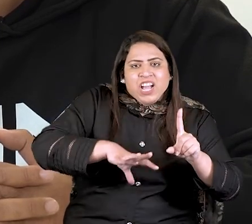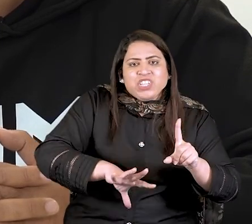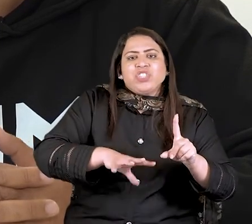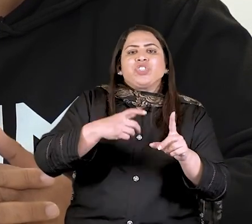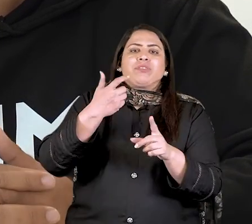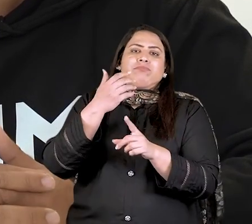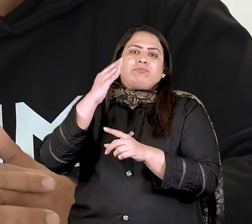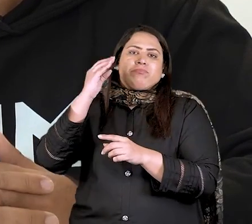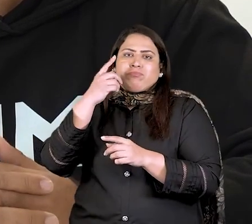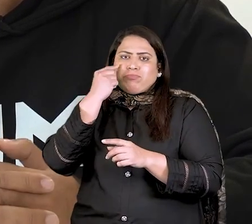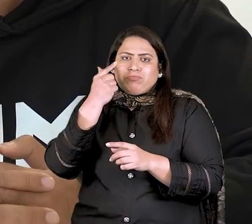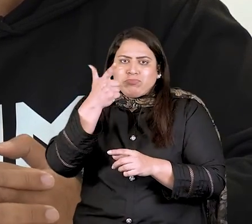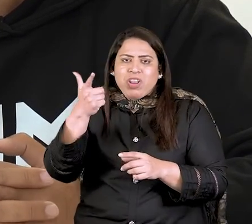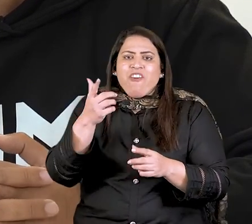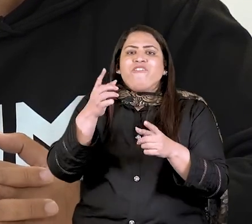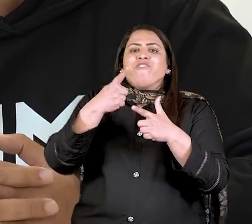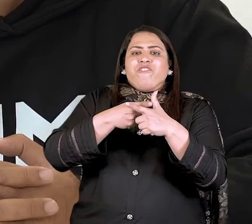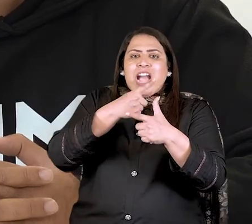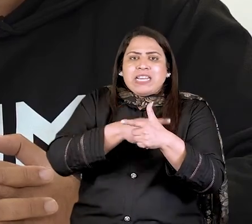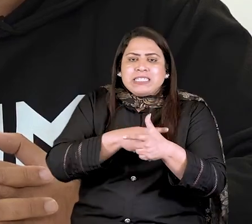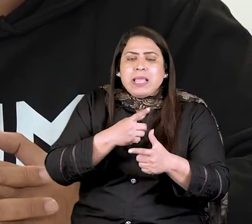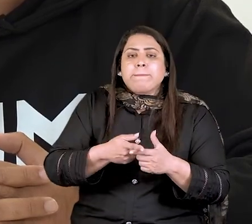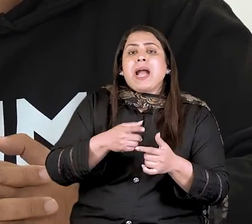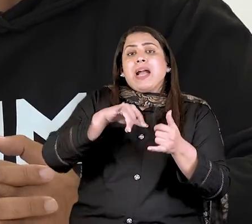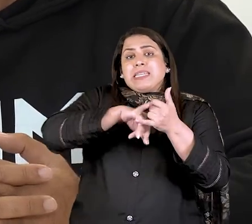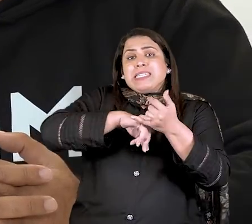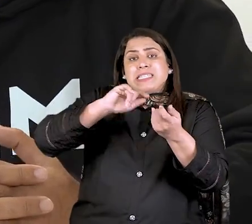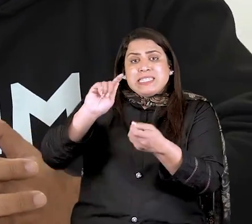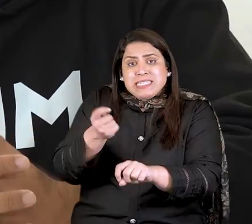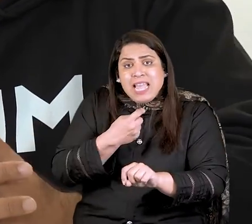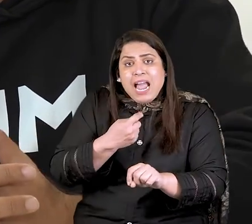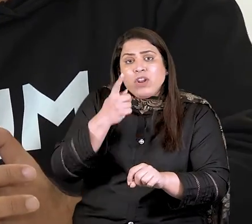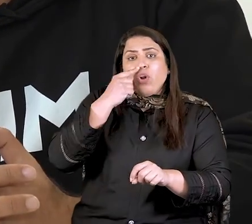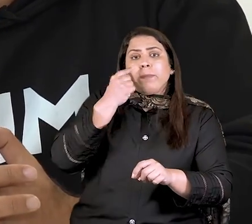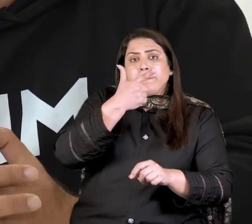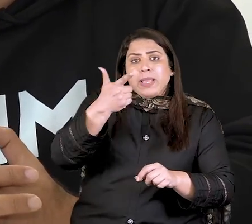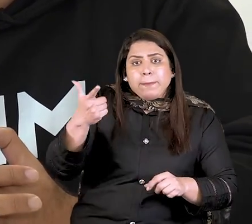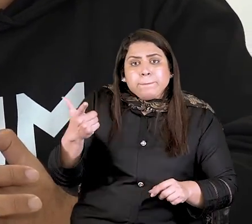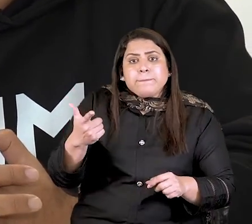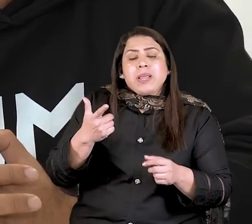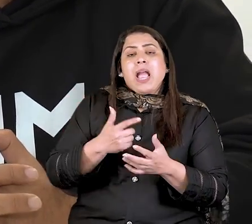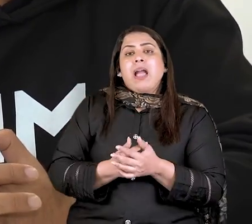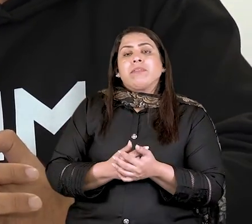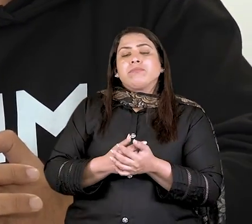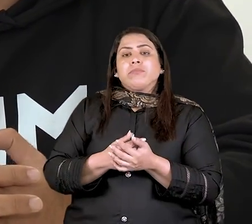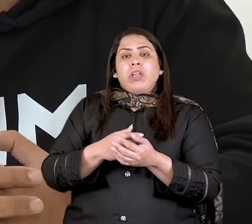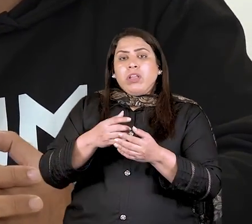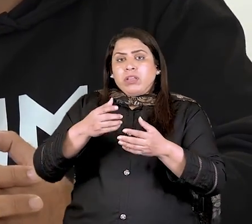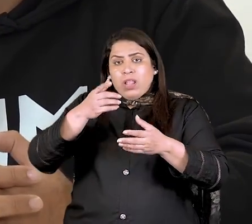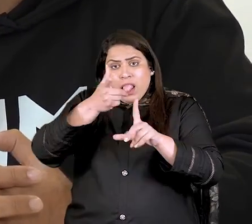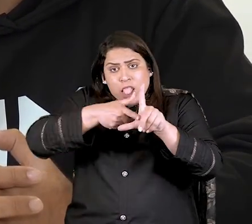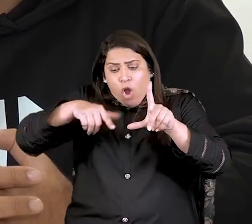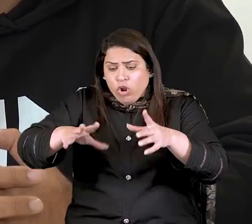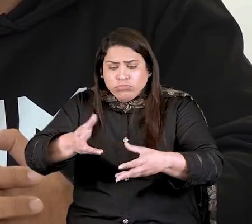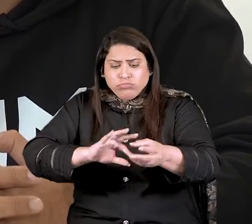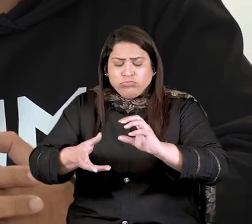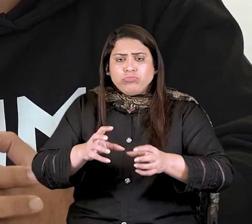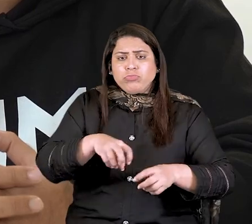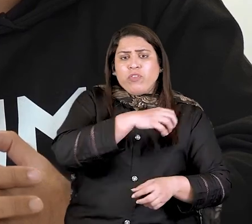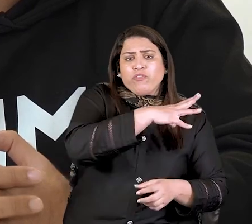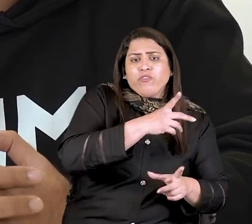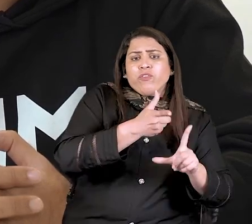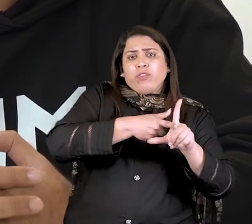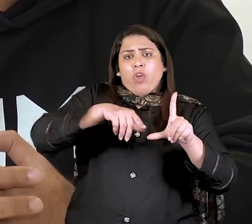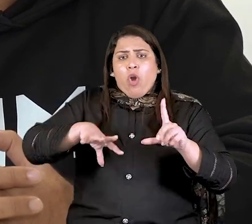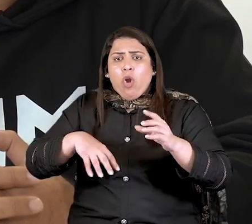in Inshallah. people coming in from Karachi, we're getting people coming in from Faisalabad. We have people coming in from Sialkot packing our food and taking it to Faisalabad Oh